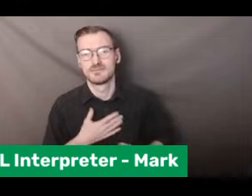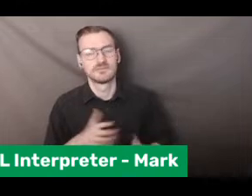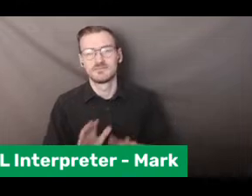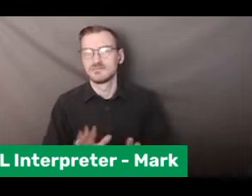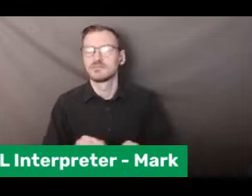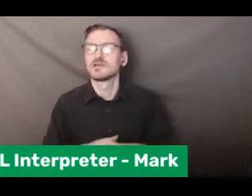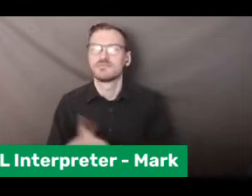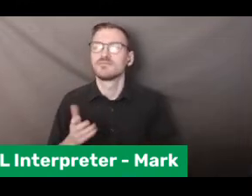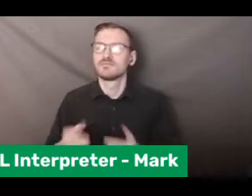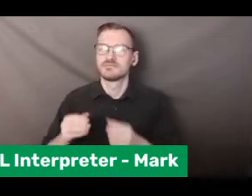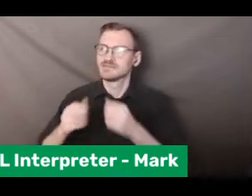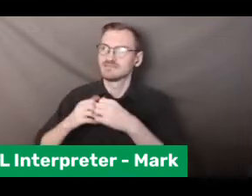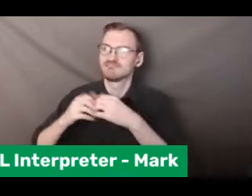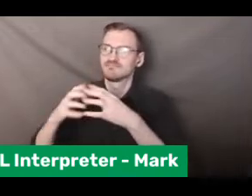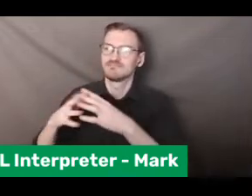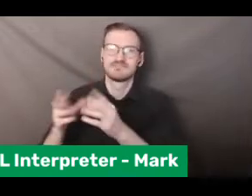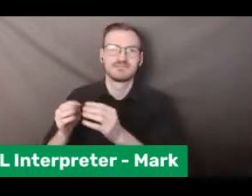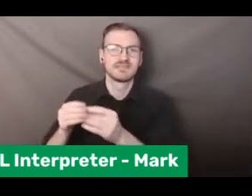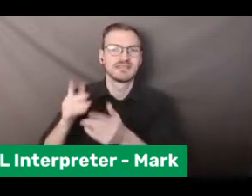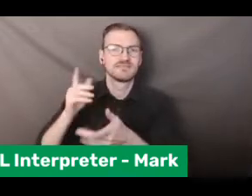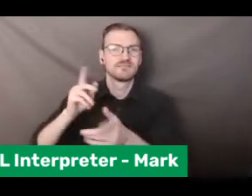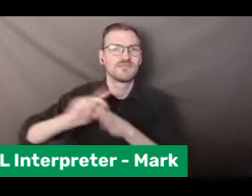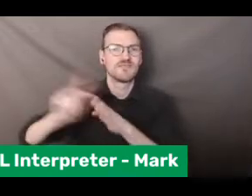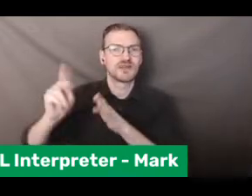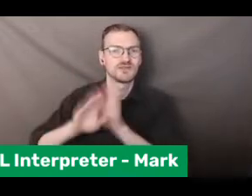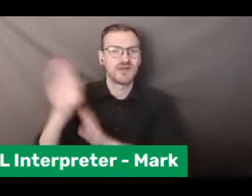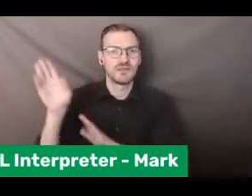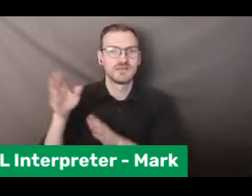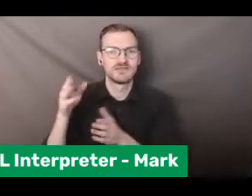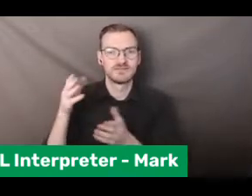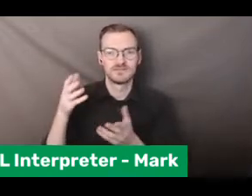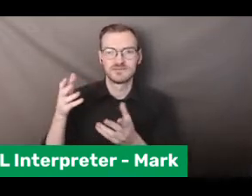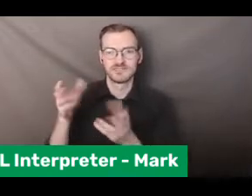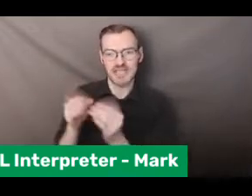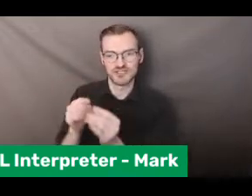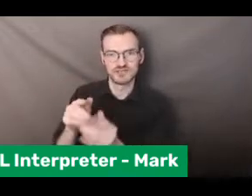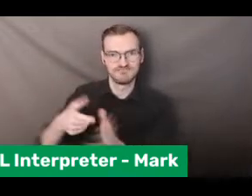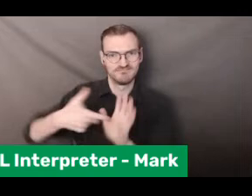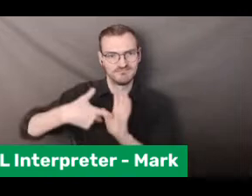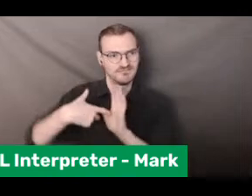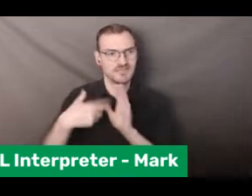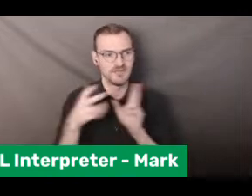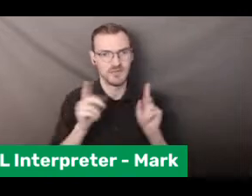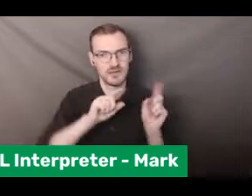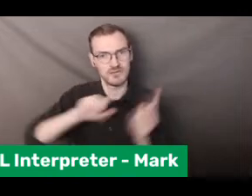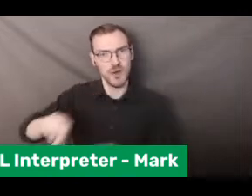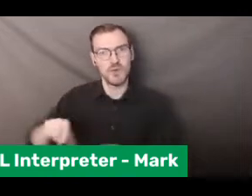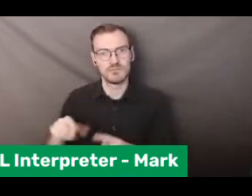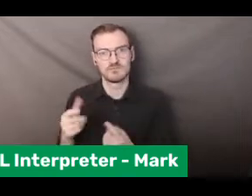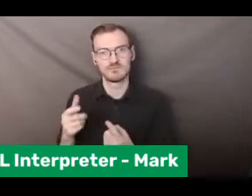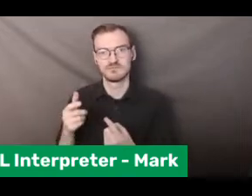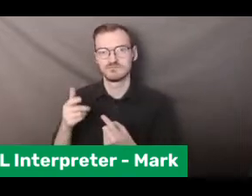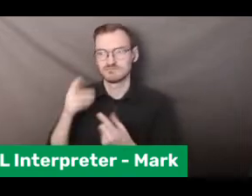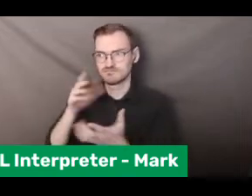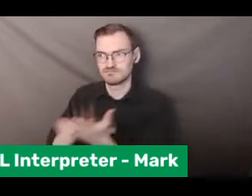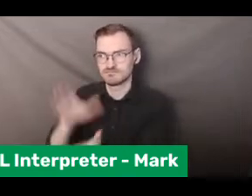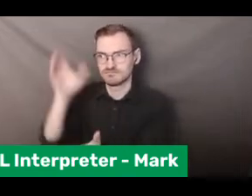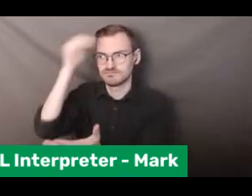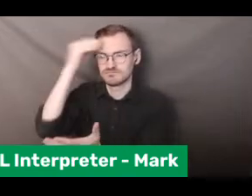people to attend on taking care of yourself. It's not unlimited PTO.